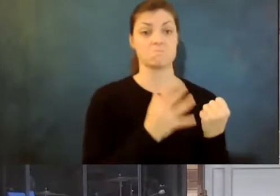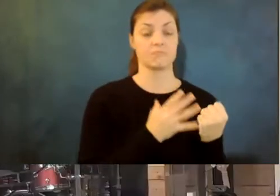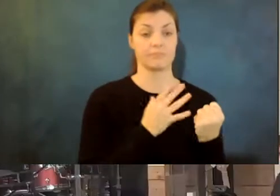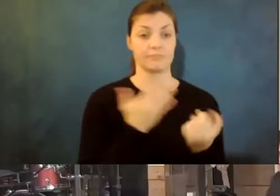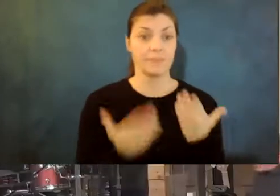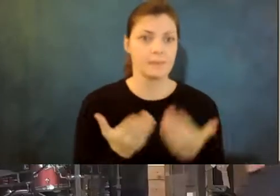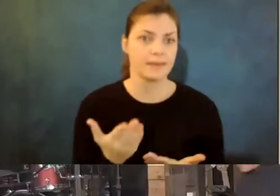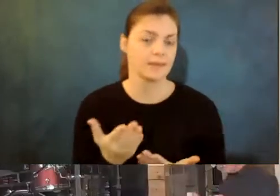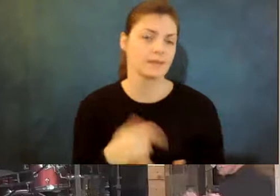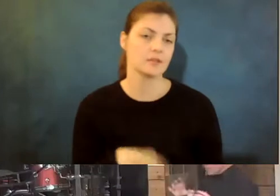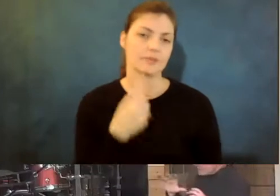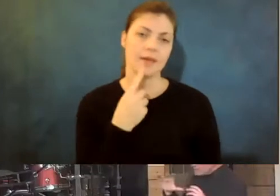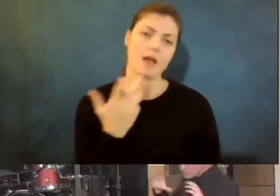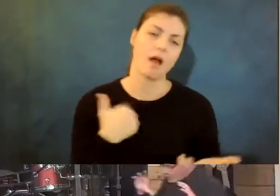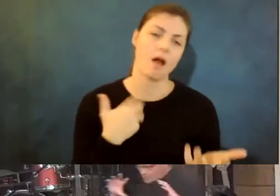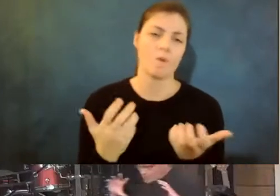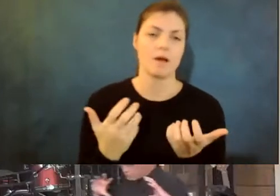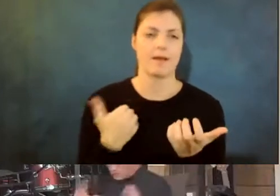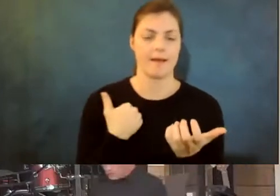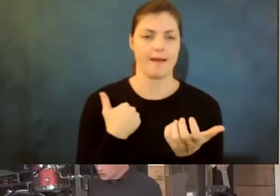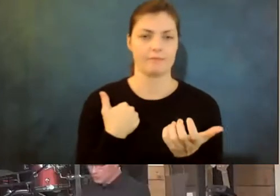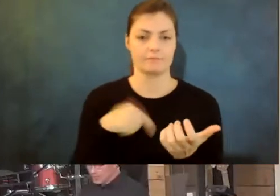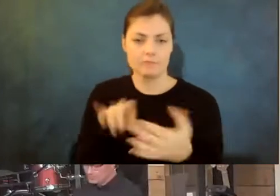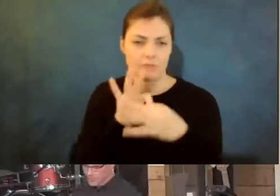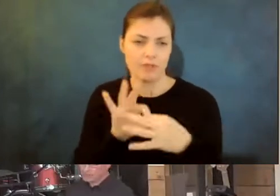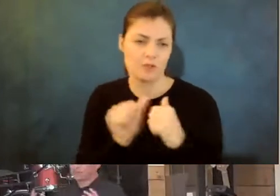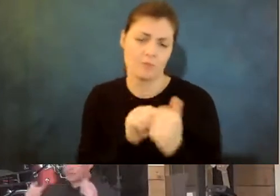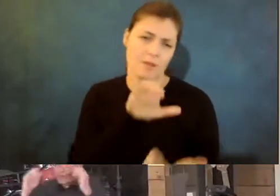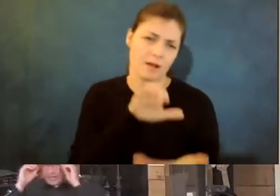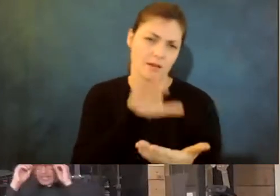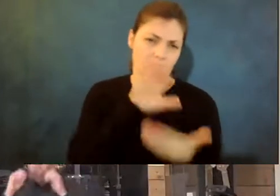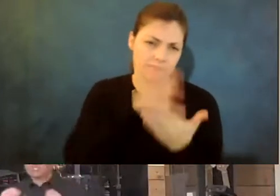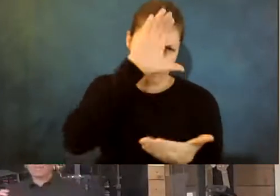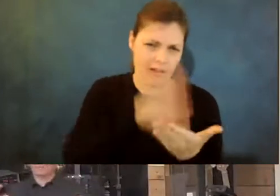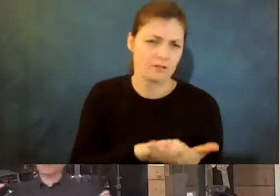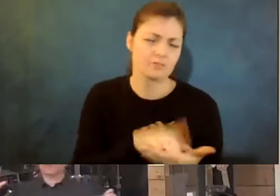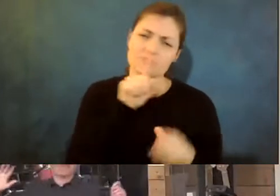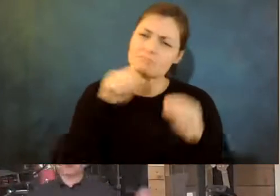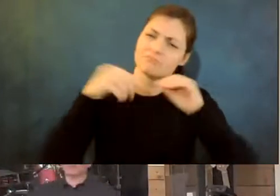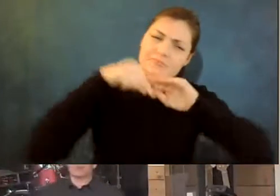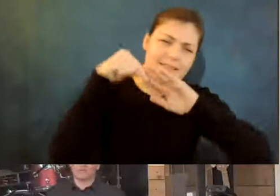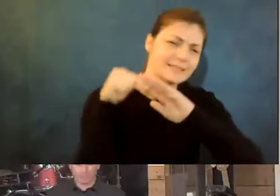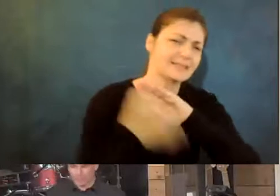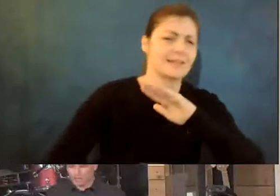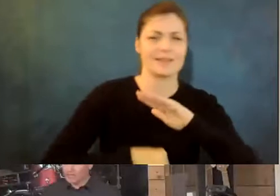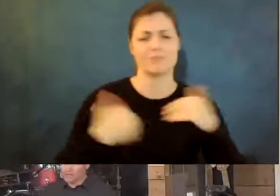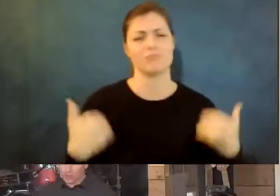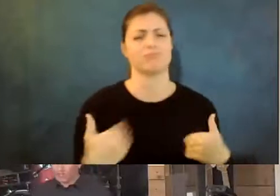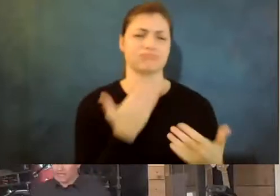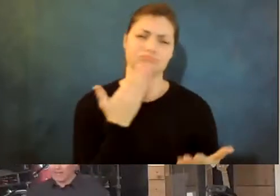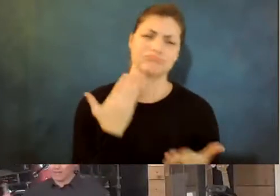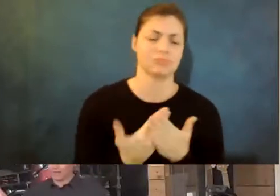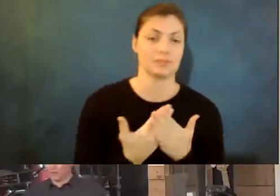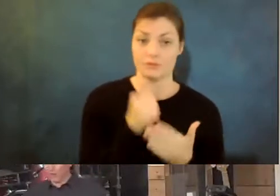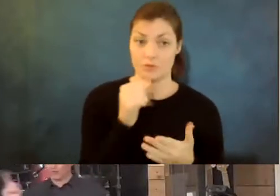You may even say, "I want to have this relationship with my spouse," if you're married, "that's deeper than any other relationship." Don't